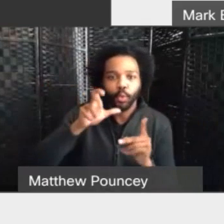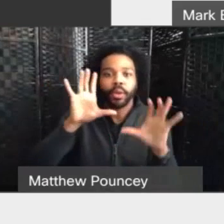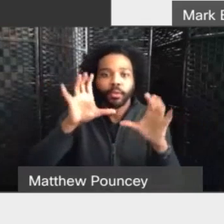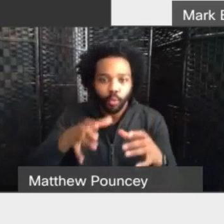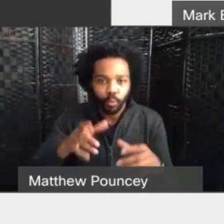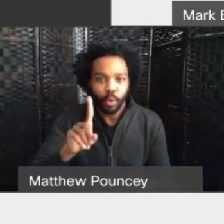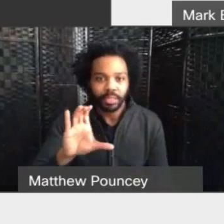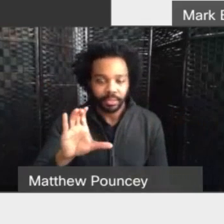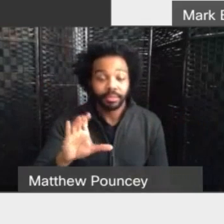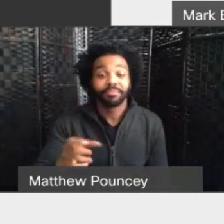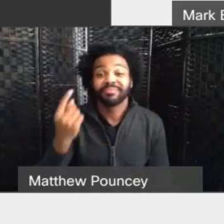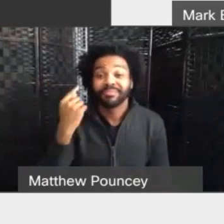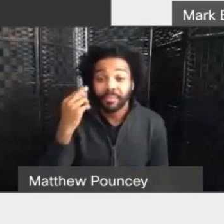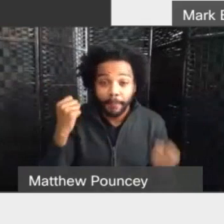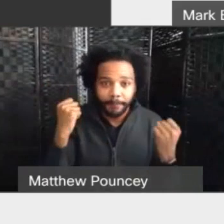people supported by